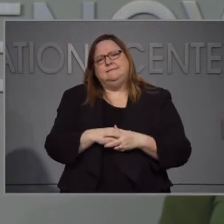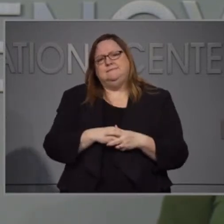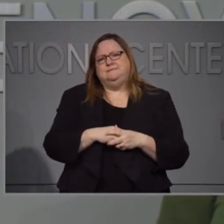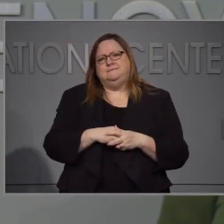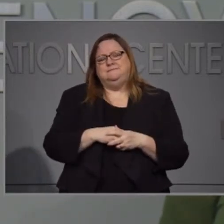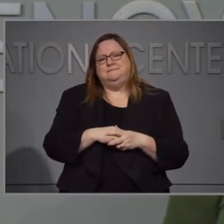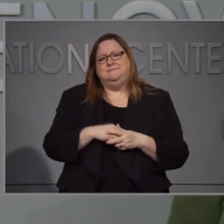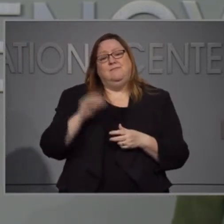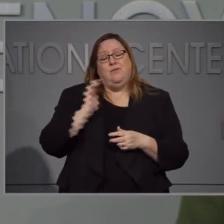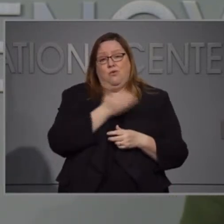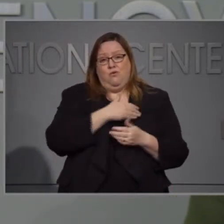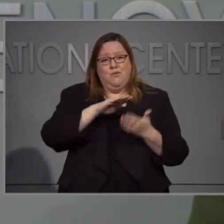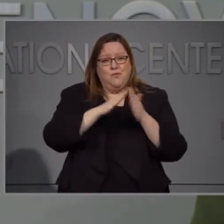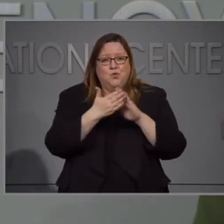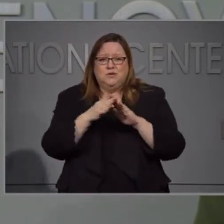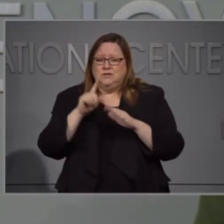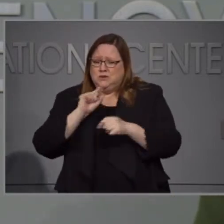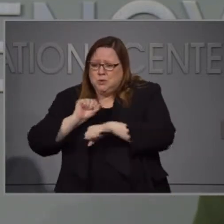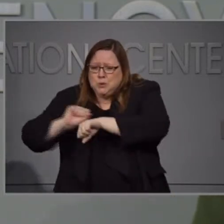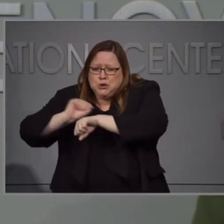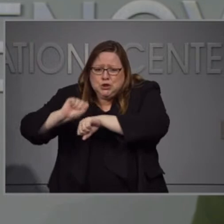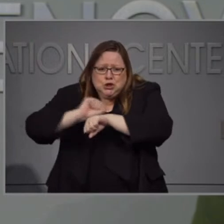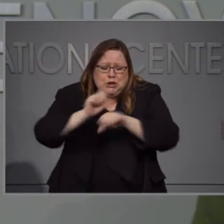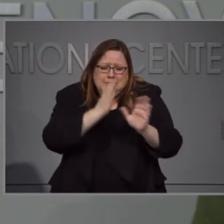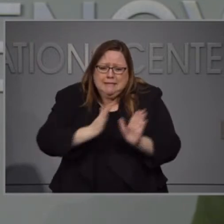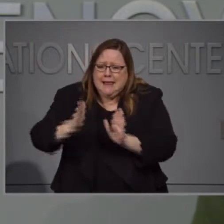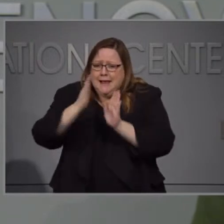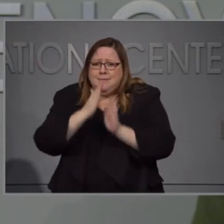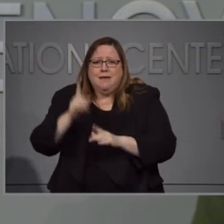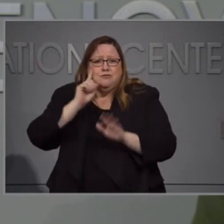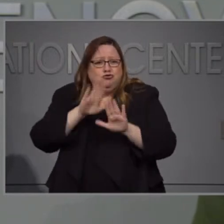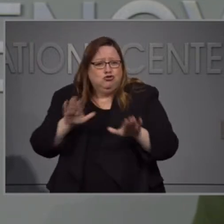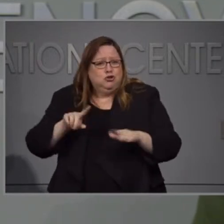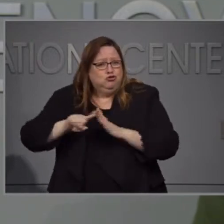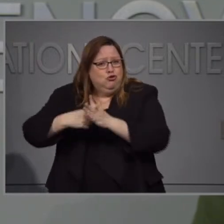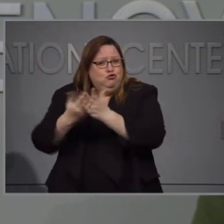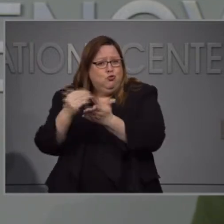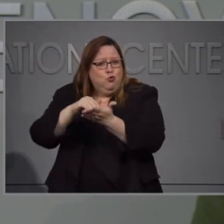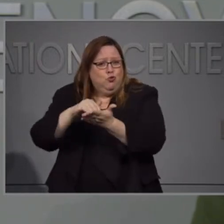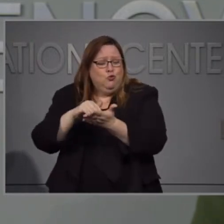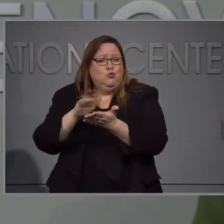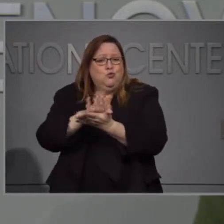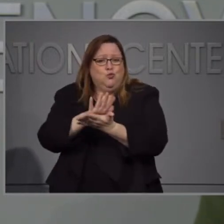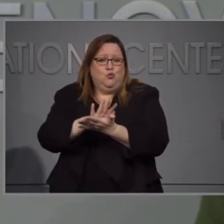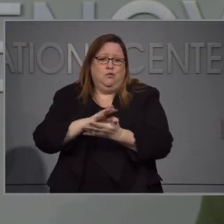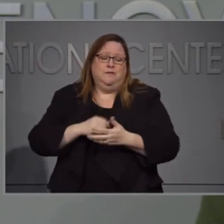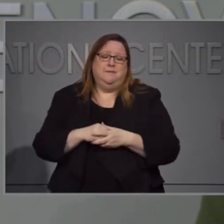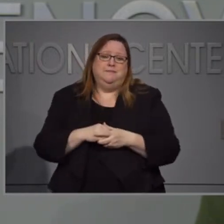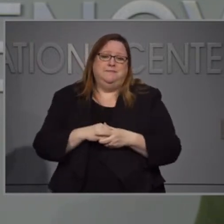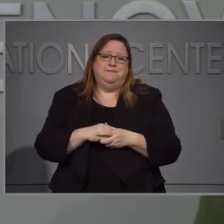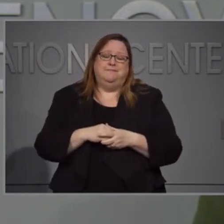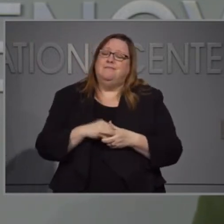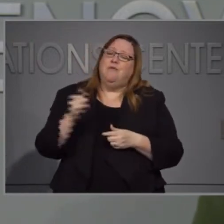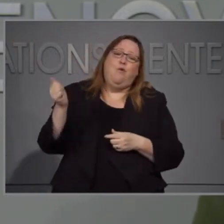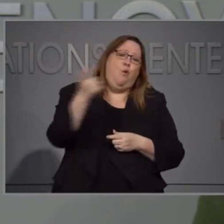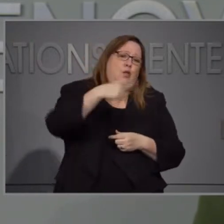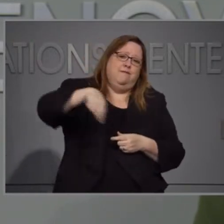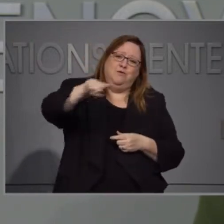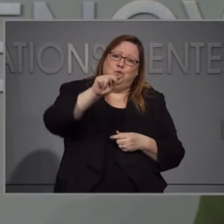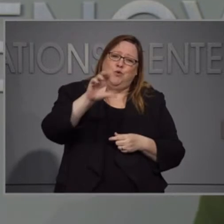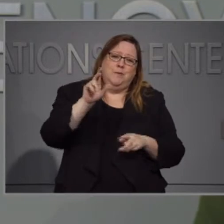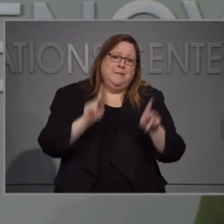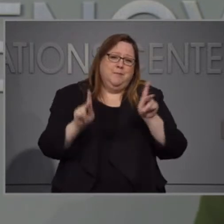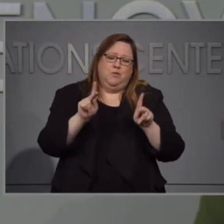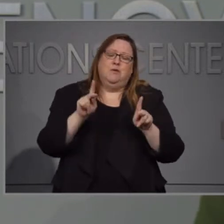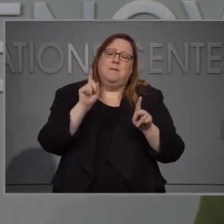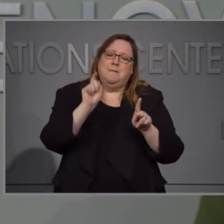get our children back to school, everyone in North Carolina has an important role to play by practicing, again, the 3 W's: wearing a